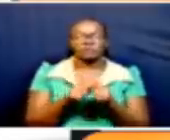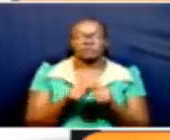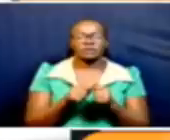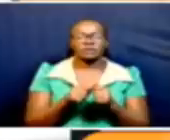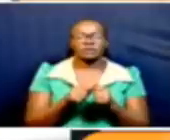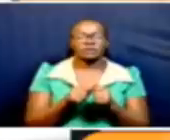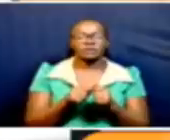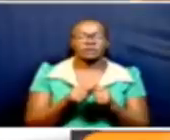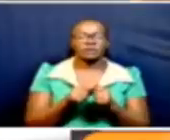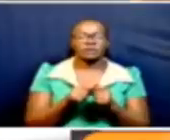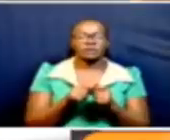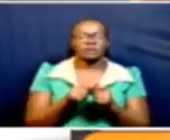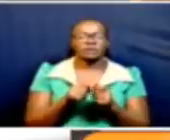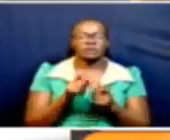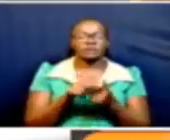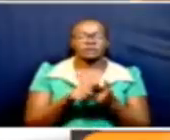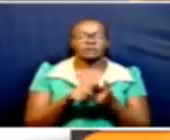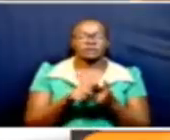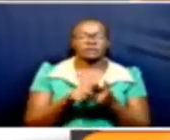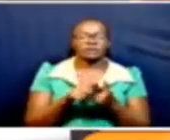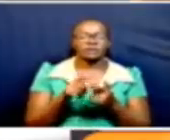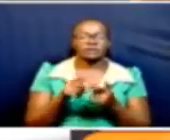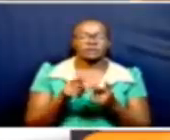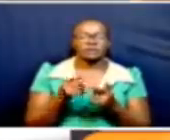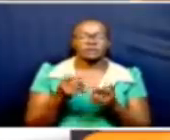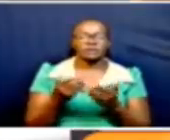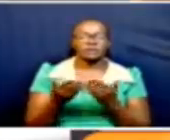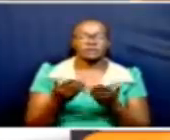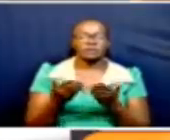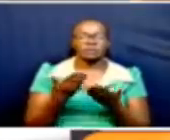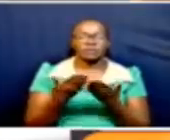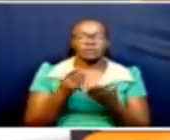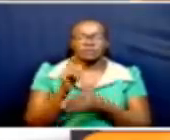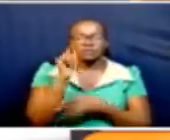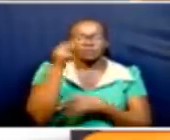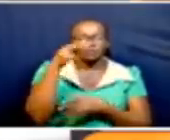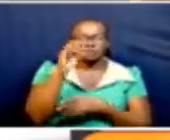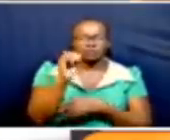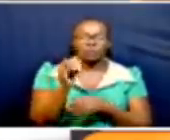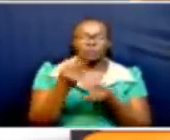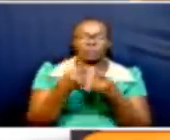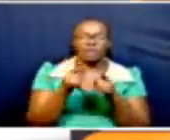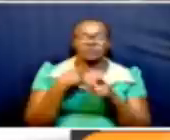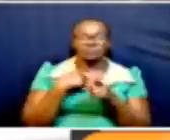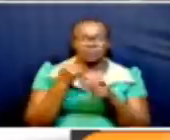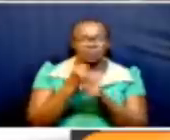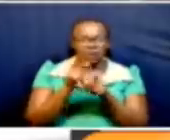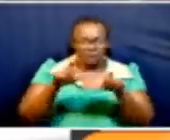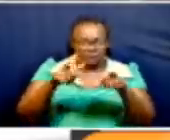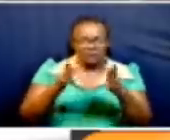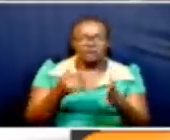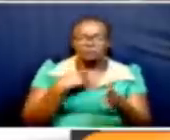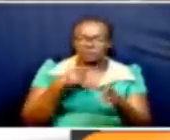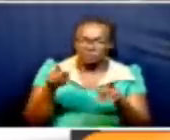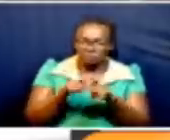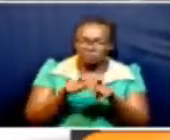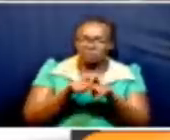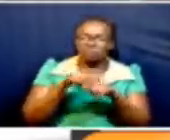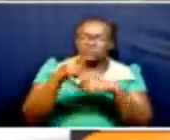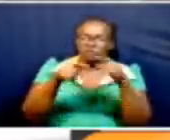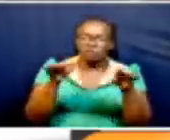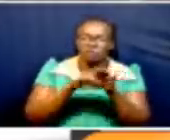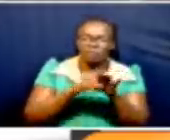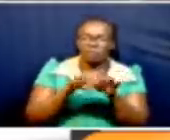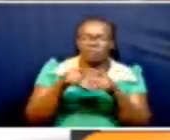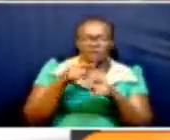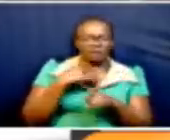third political party in this country. It's another political party. That's how I see it. And I'm sorry, I'm a journalist. I'm still one of you. But I feel like we are losing